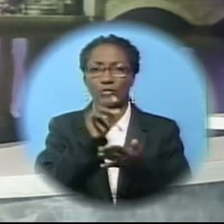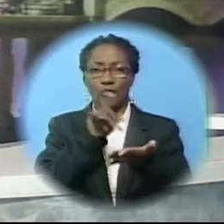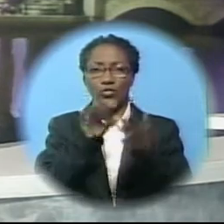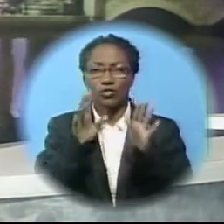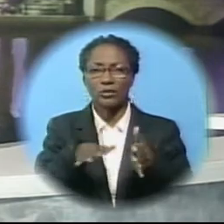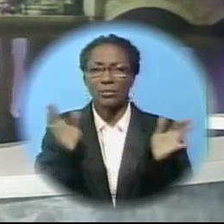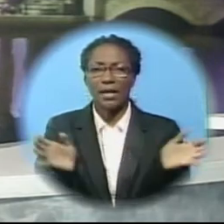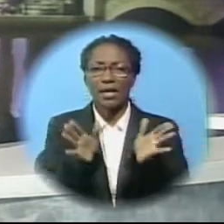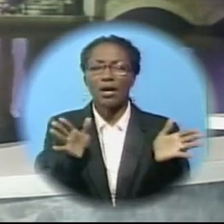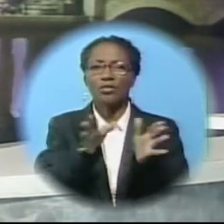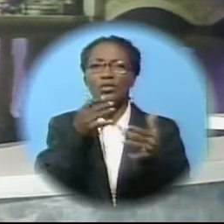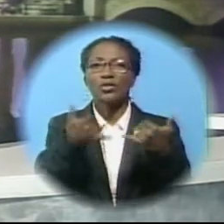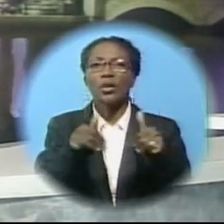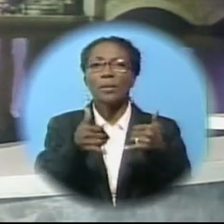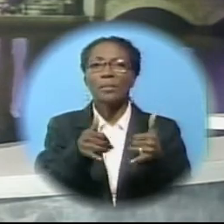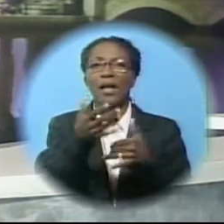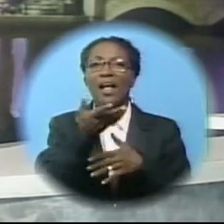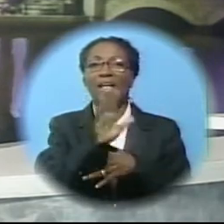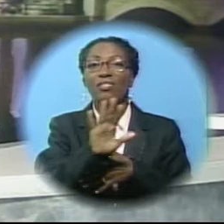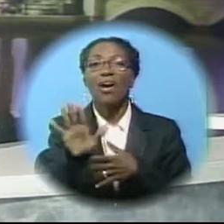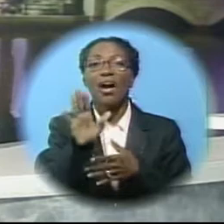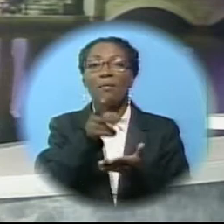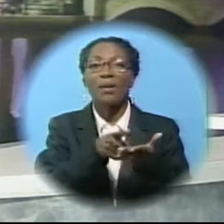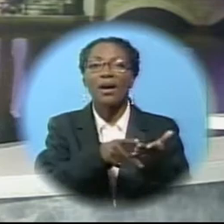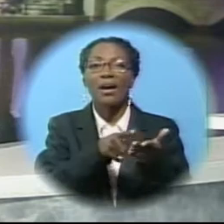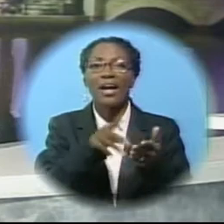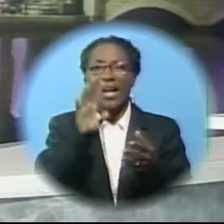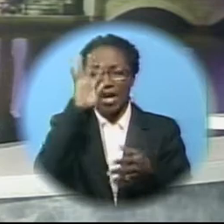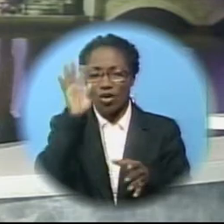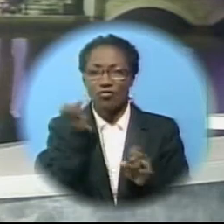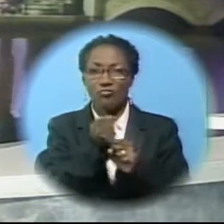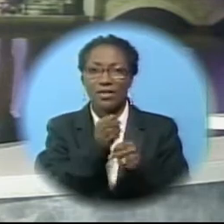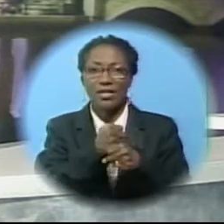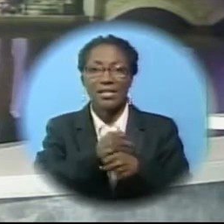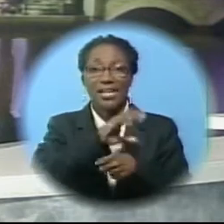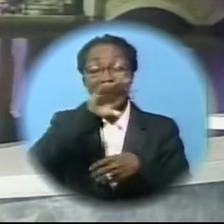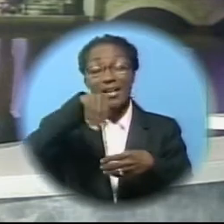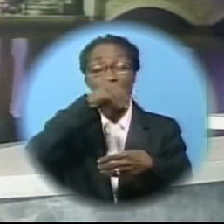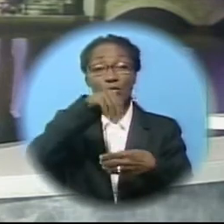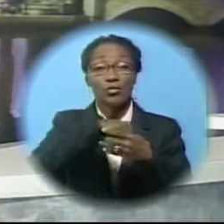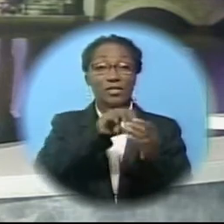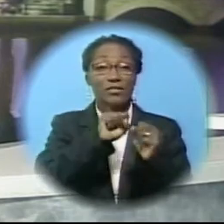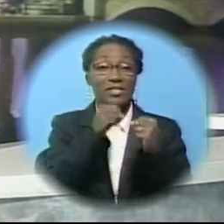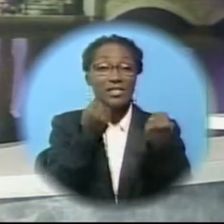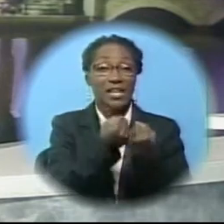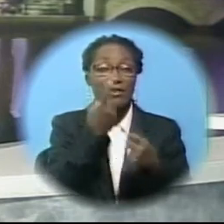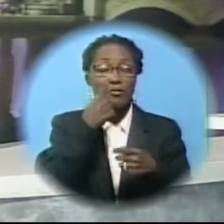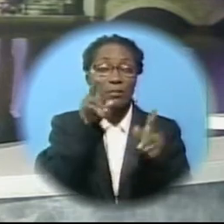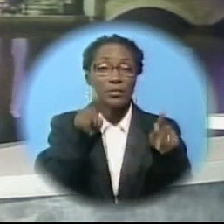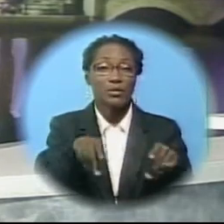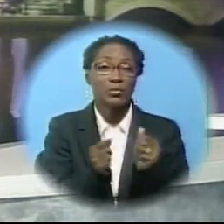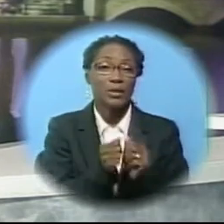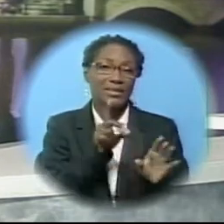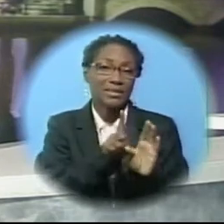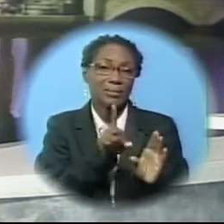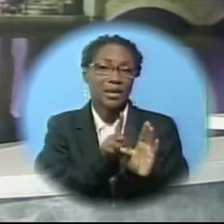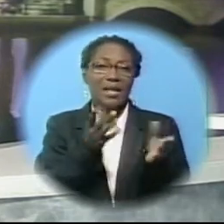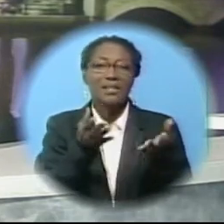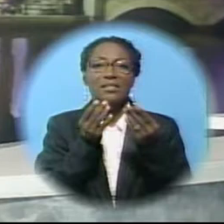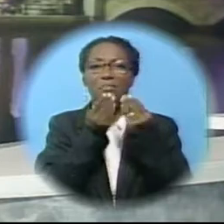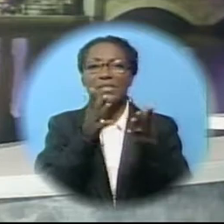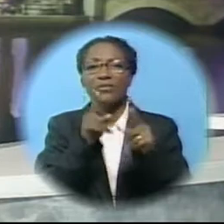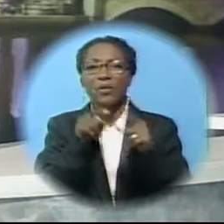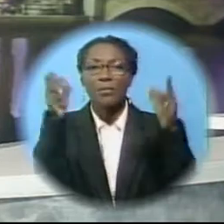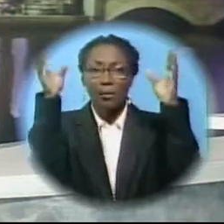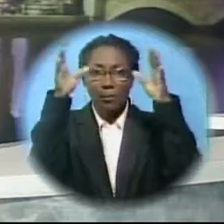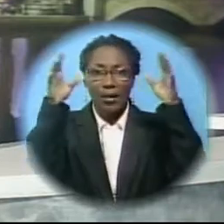to play their part in creating an inclusive society for people with disabilities. This was the message from President of the Senate, Carrie Ann